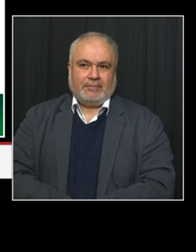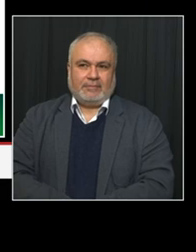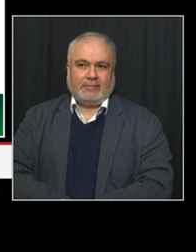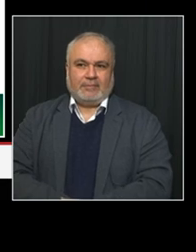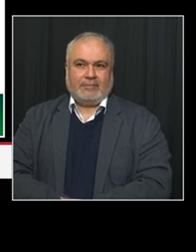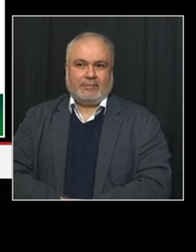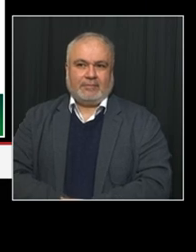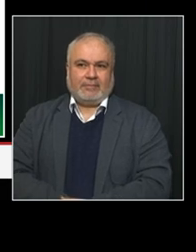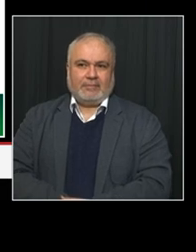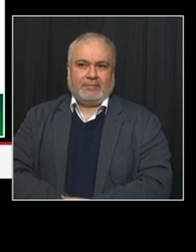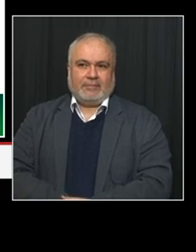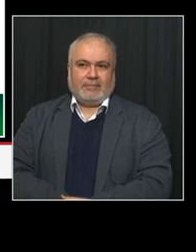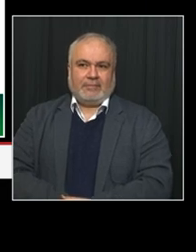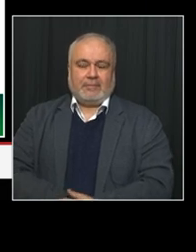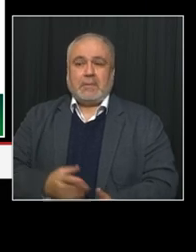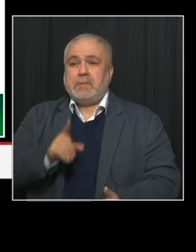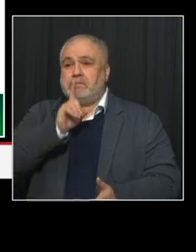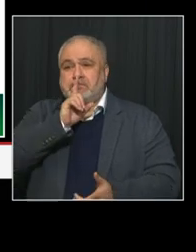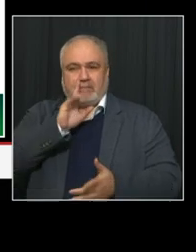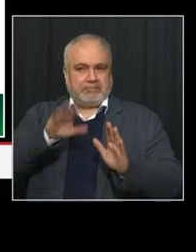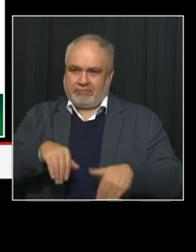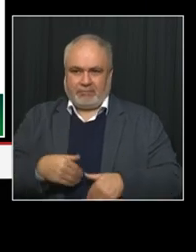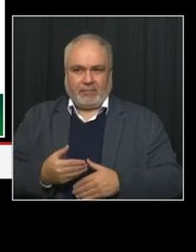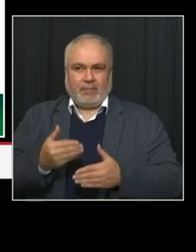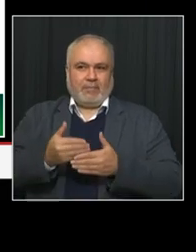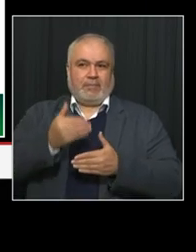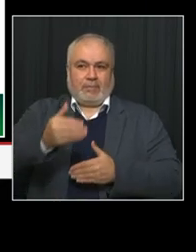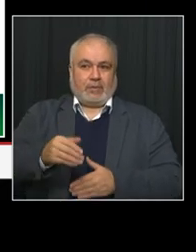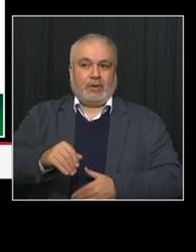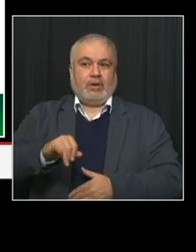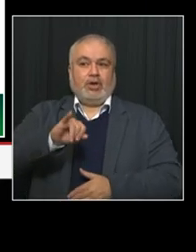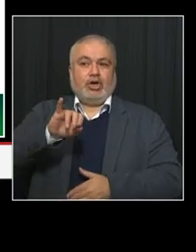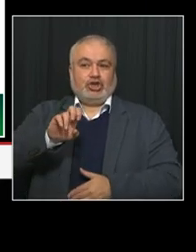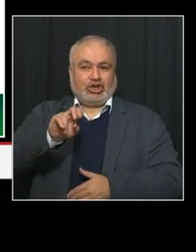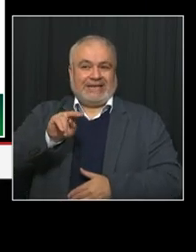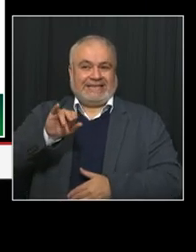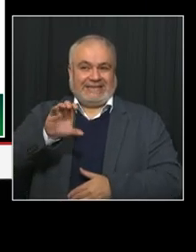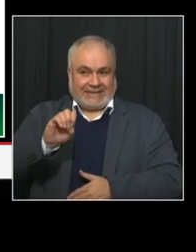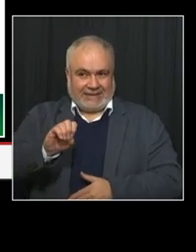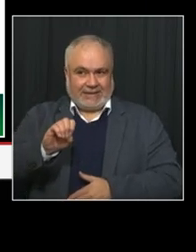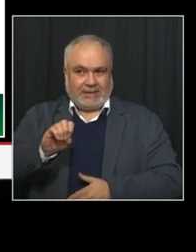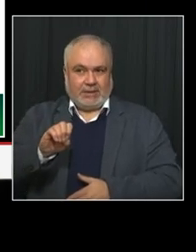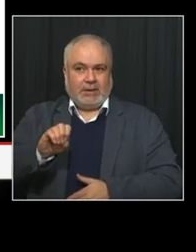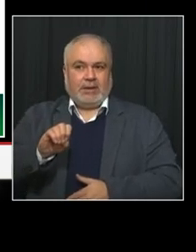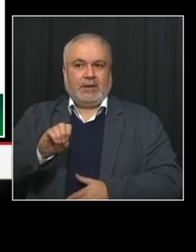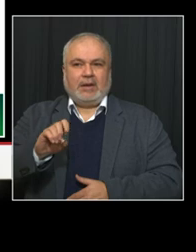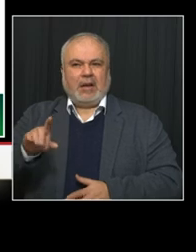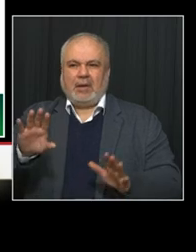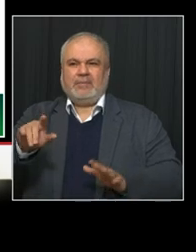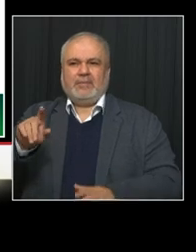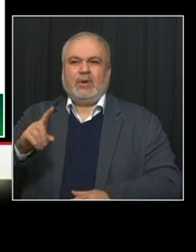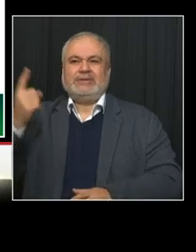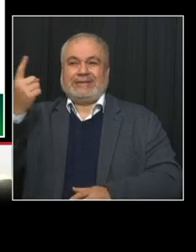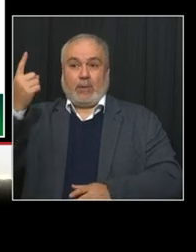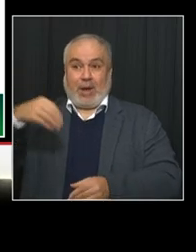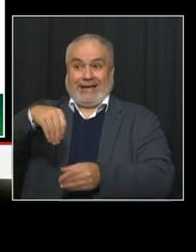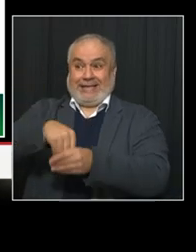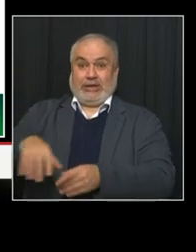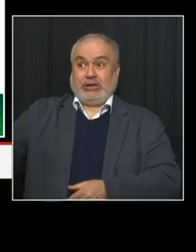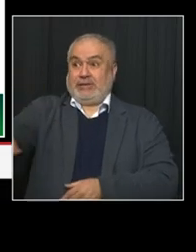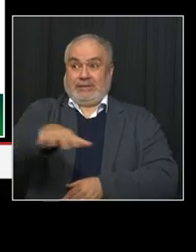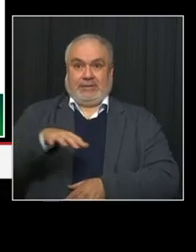We're going to move on to our next person, Janice in Ward 2. You want to come here? Yes. Okay, why don't we go in the room? Do